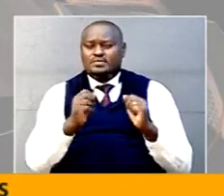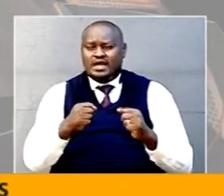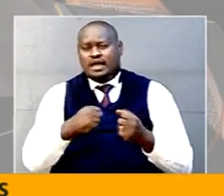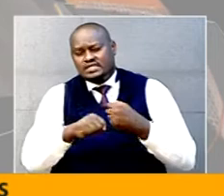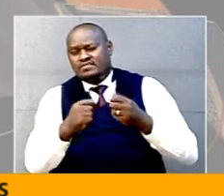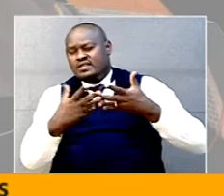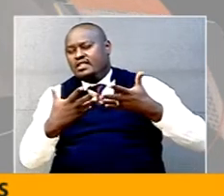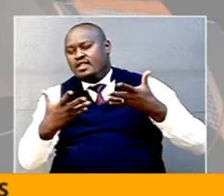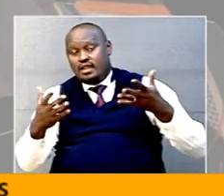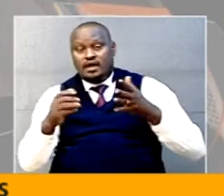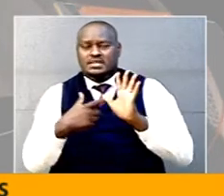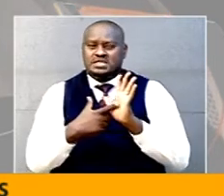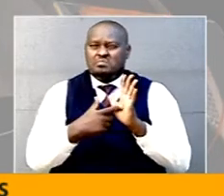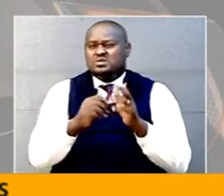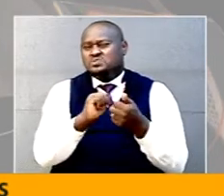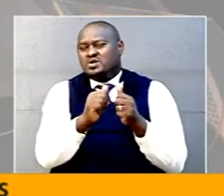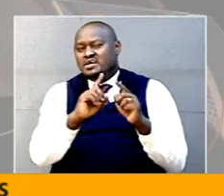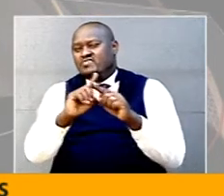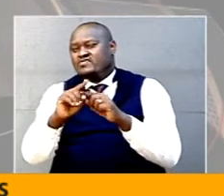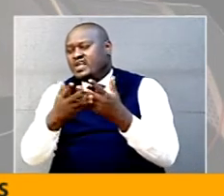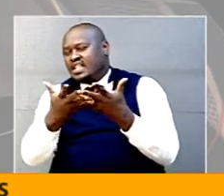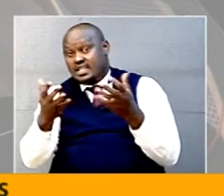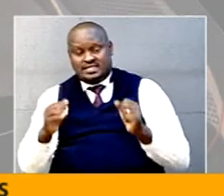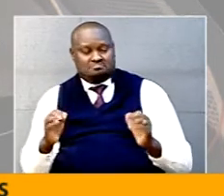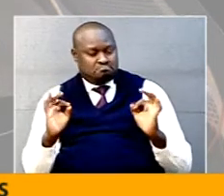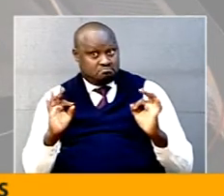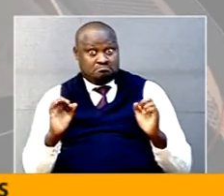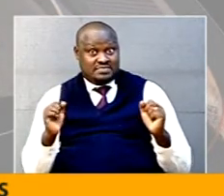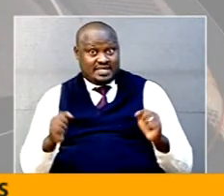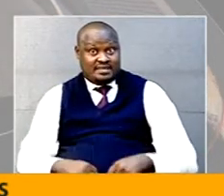through participating in various sports disciplines.